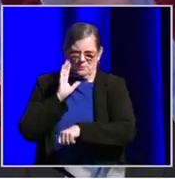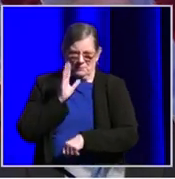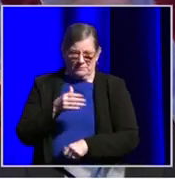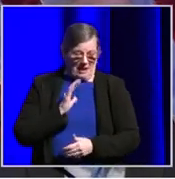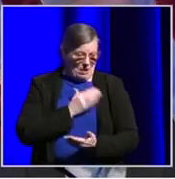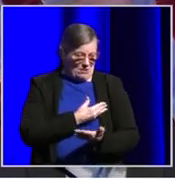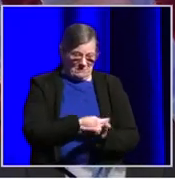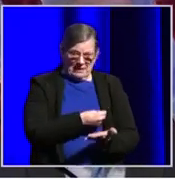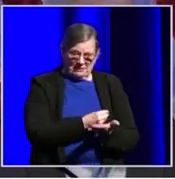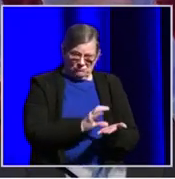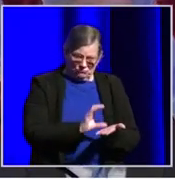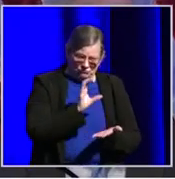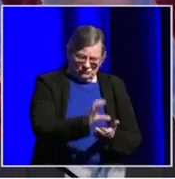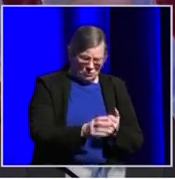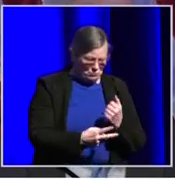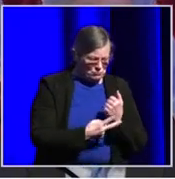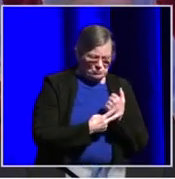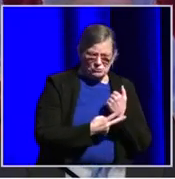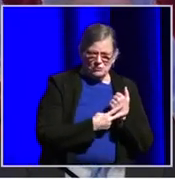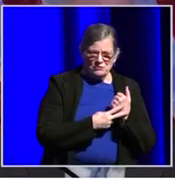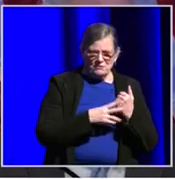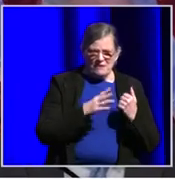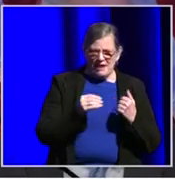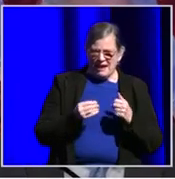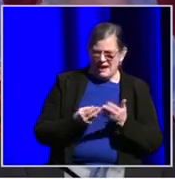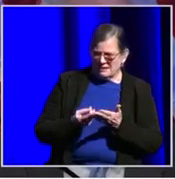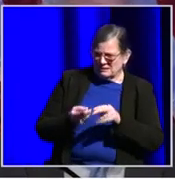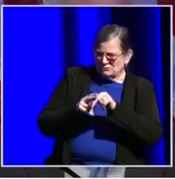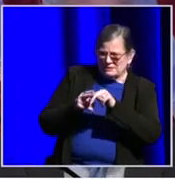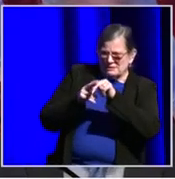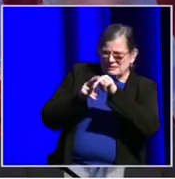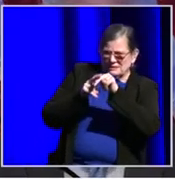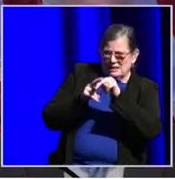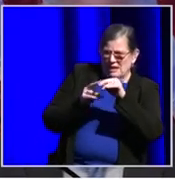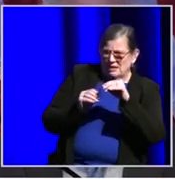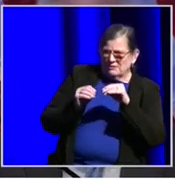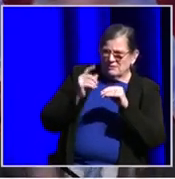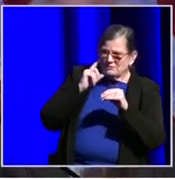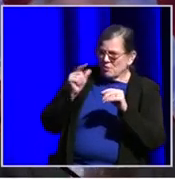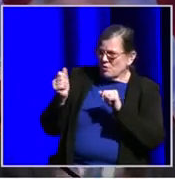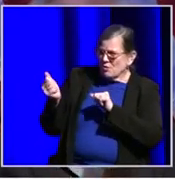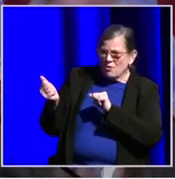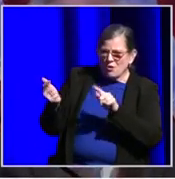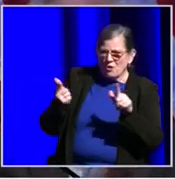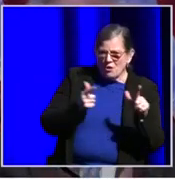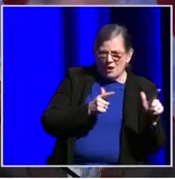were and are the envy of mayors and governors across this country.